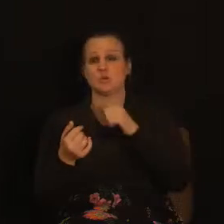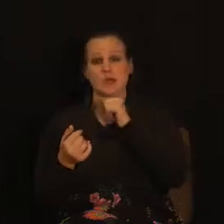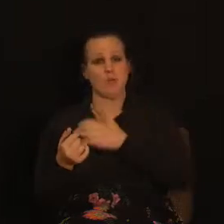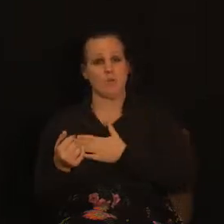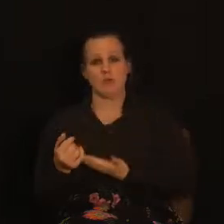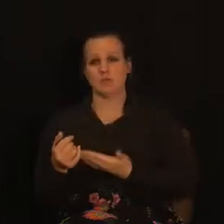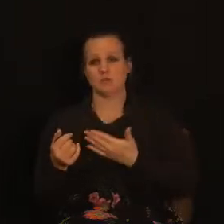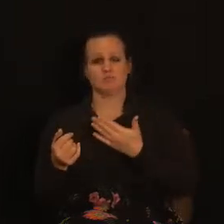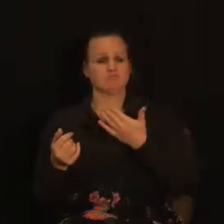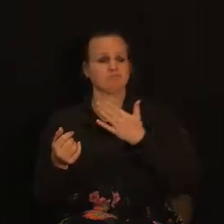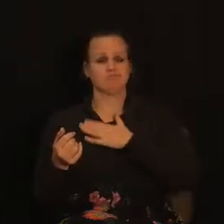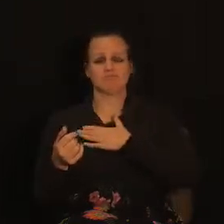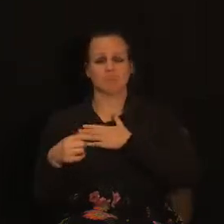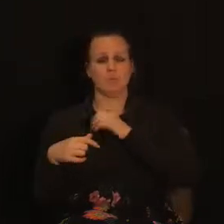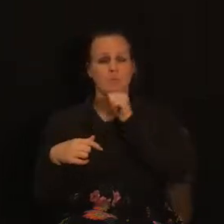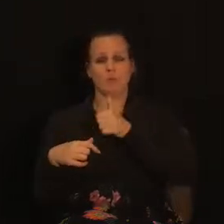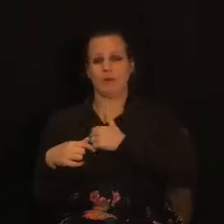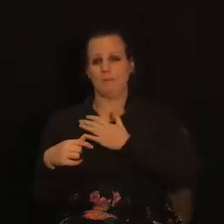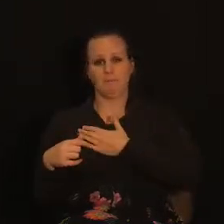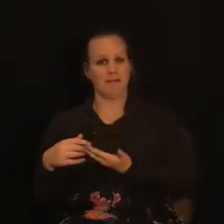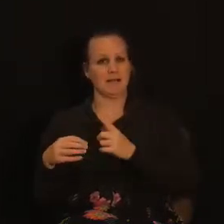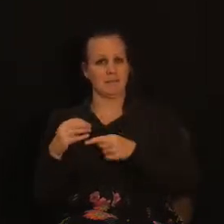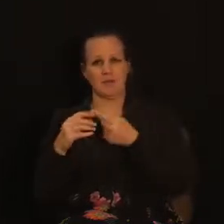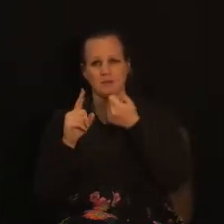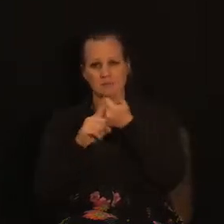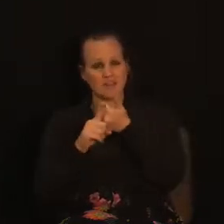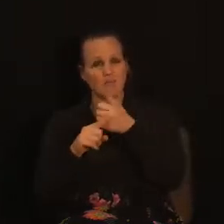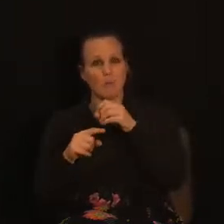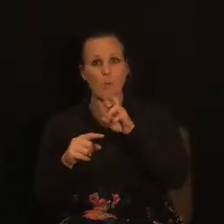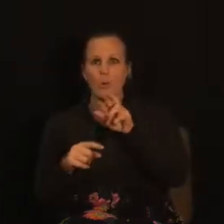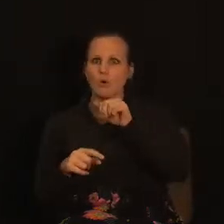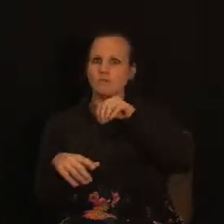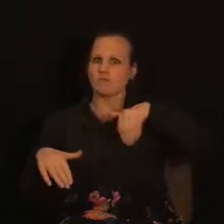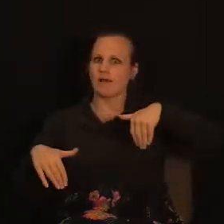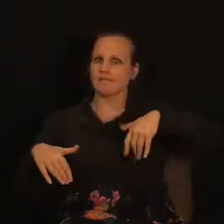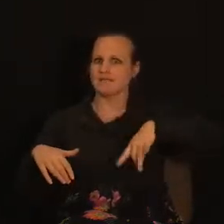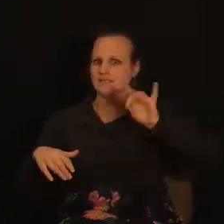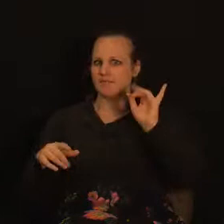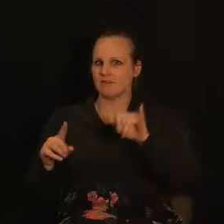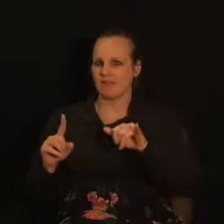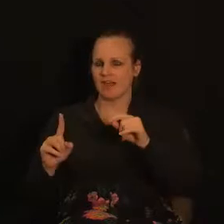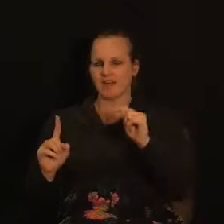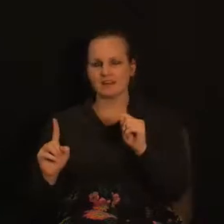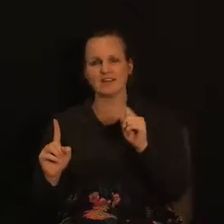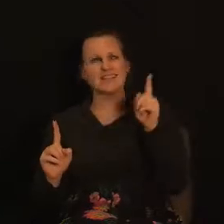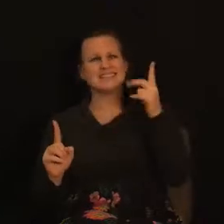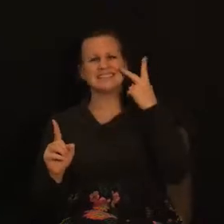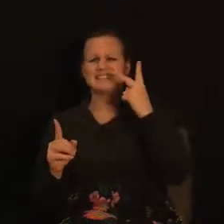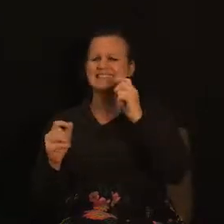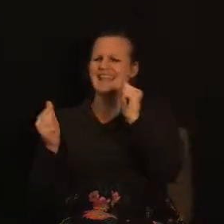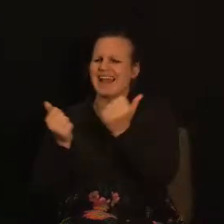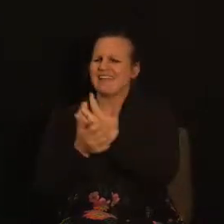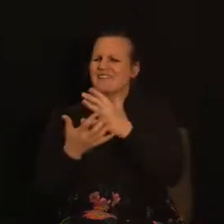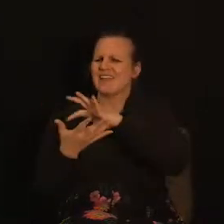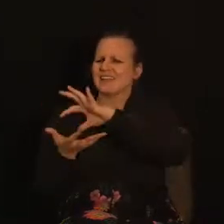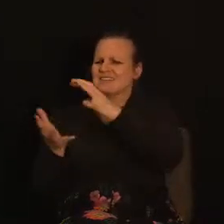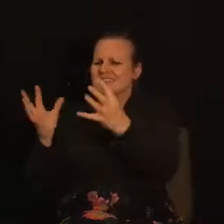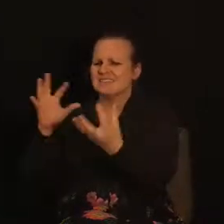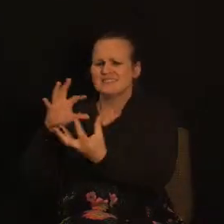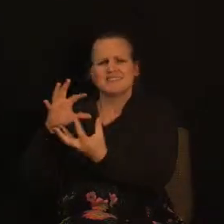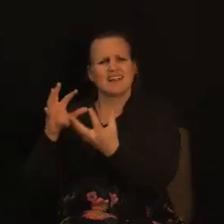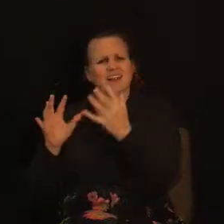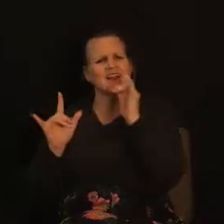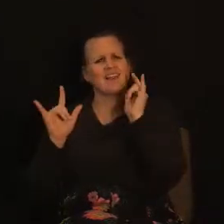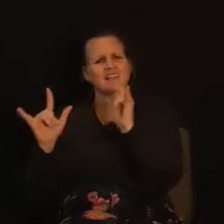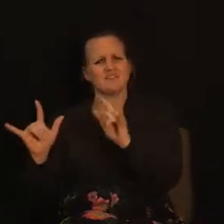or that you haven't discovered about yourself yet. He sees it all and he loves you. He loves you so much that he sent